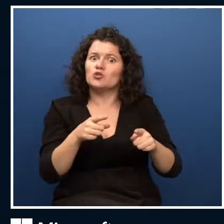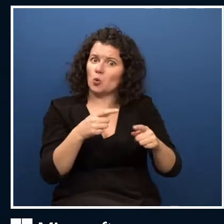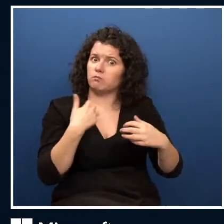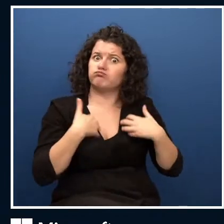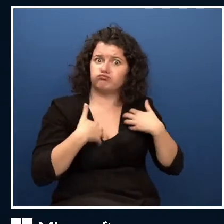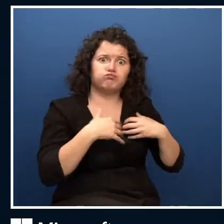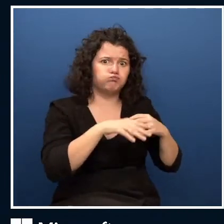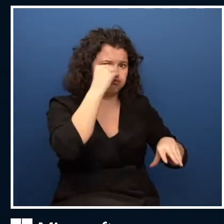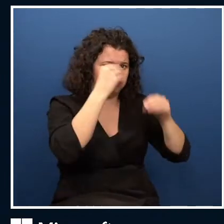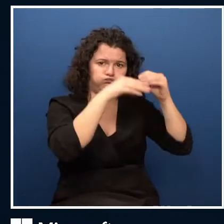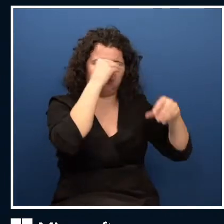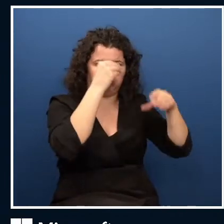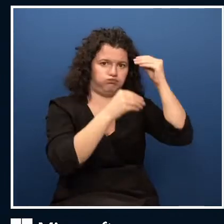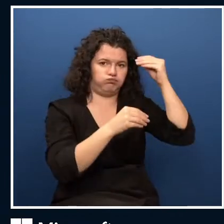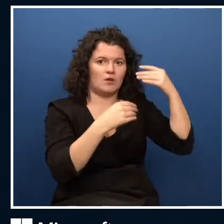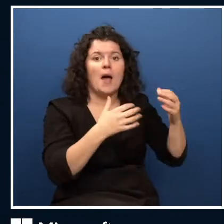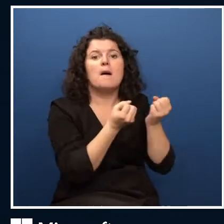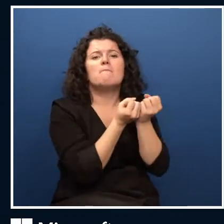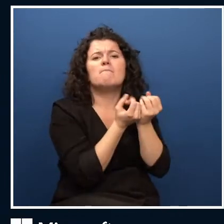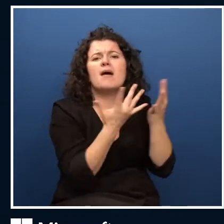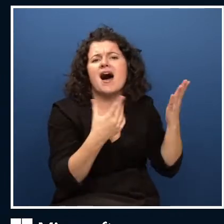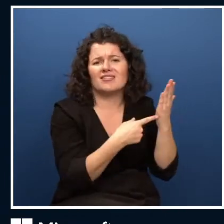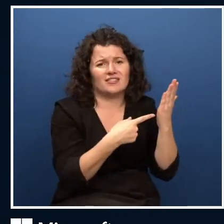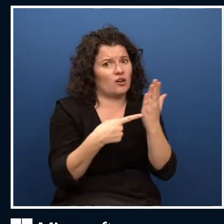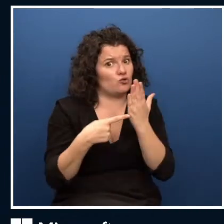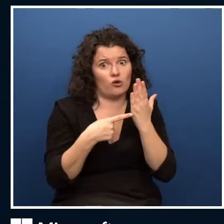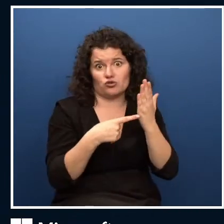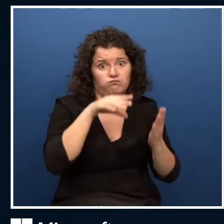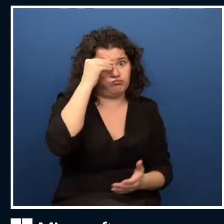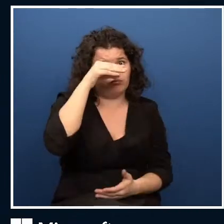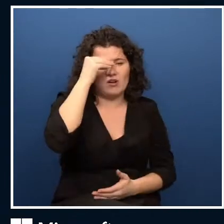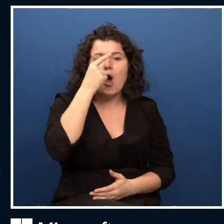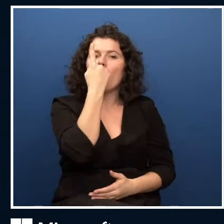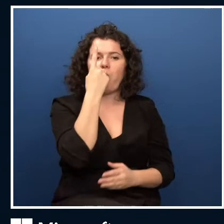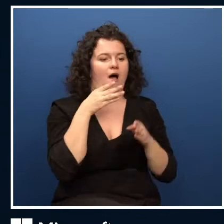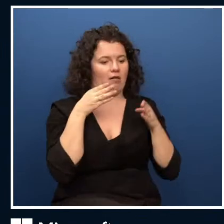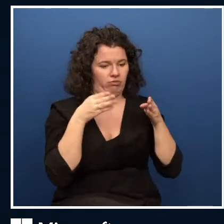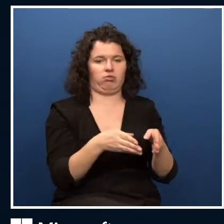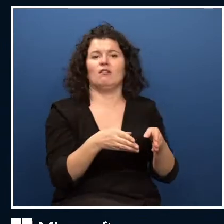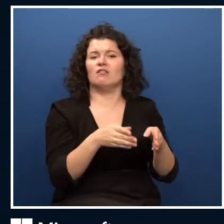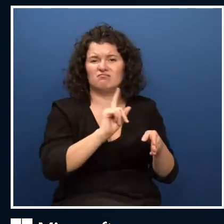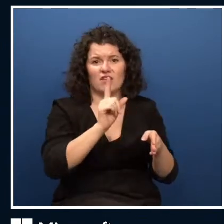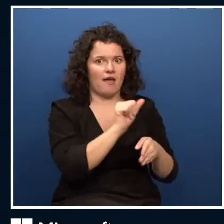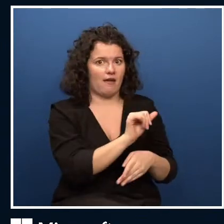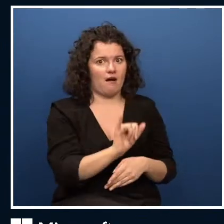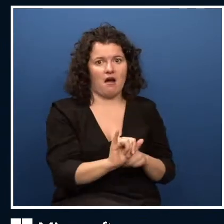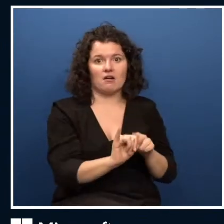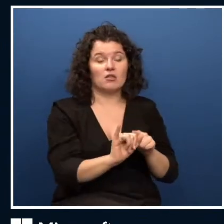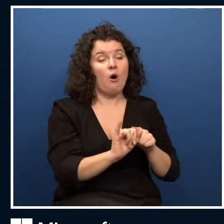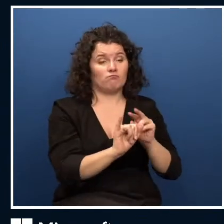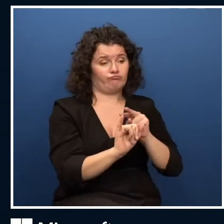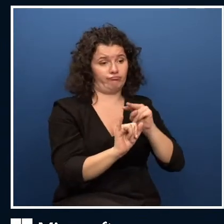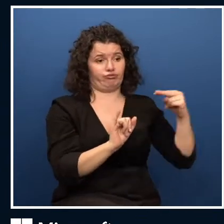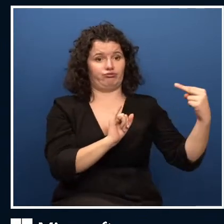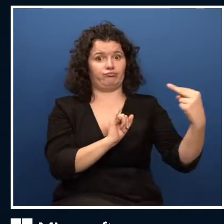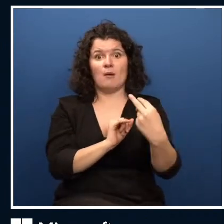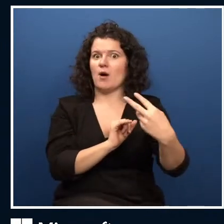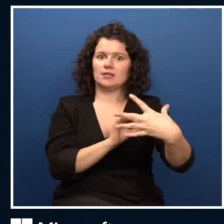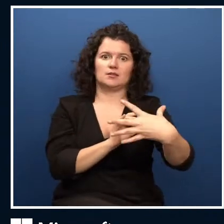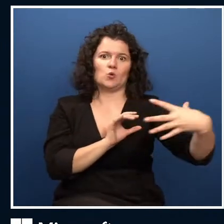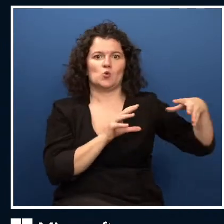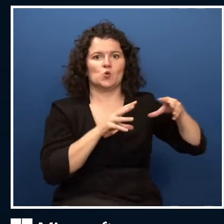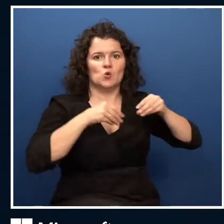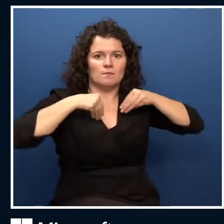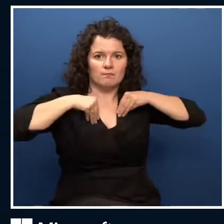learn multiple technologies, I just didn't stick to the AI role that I was expected to work on. So